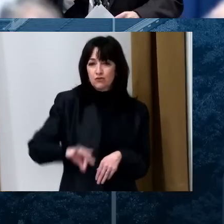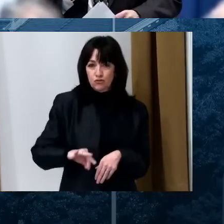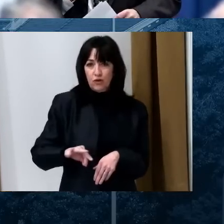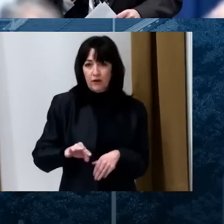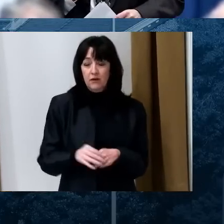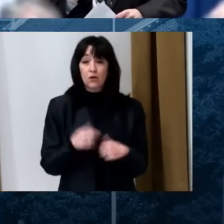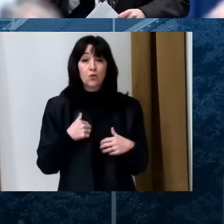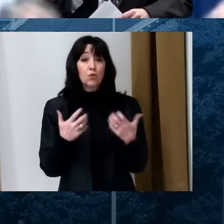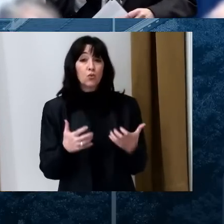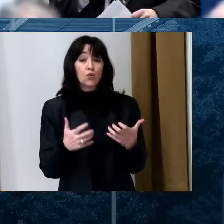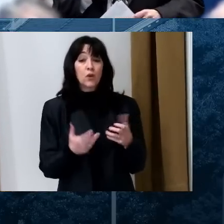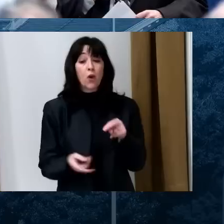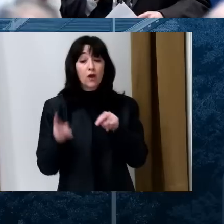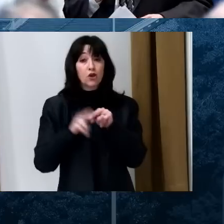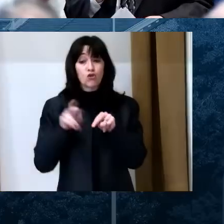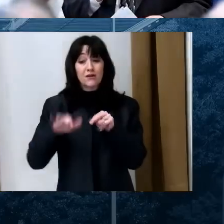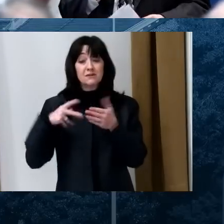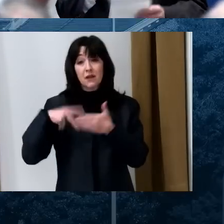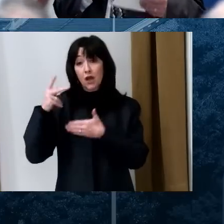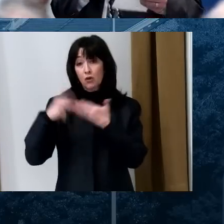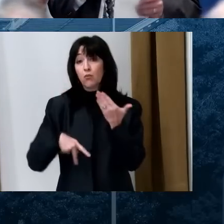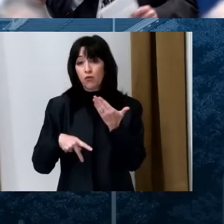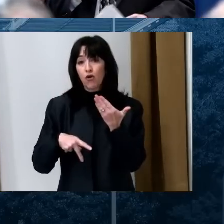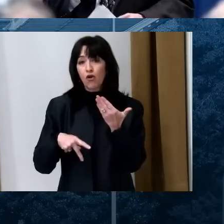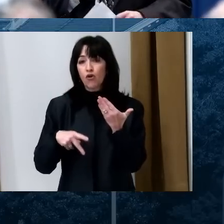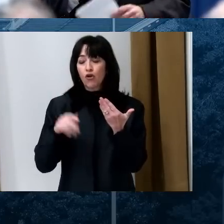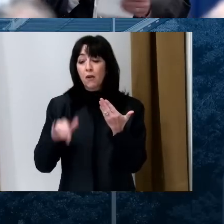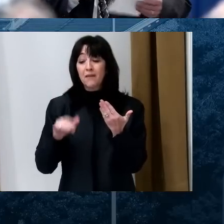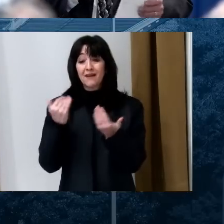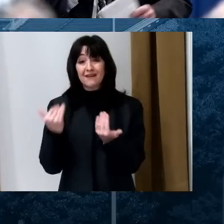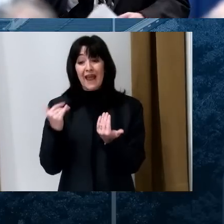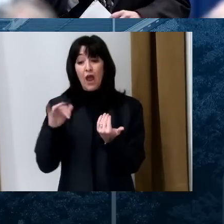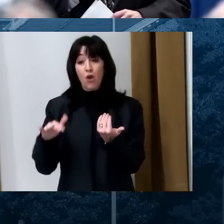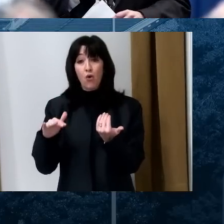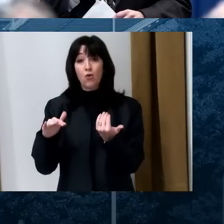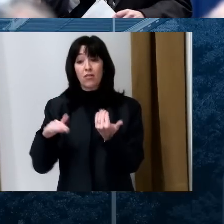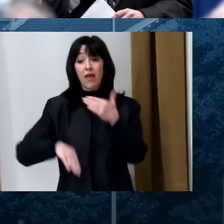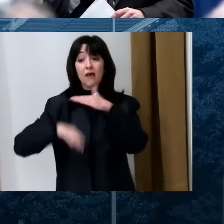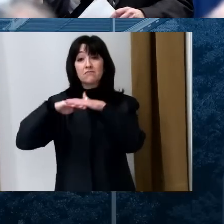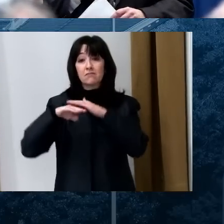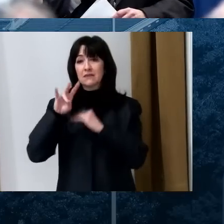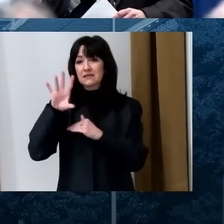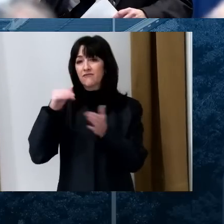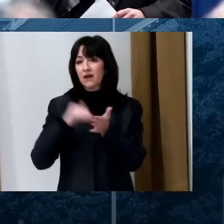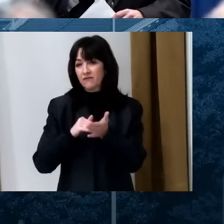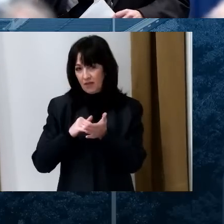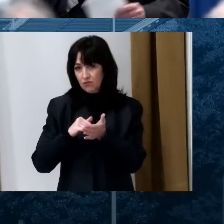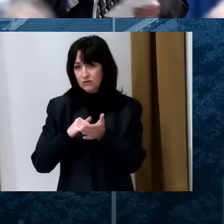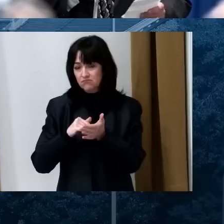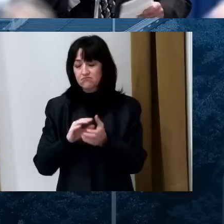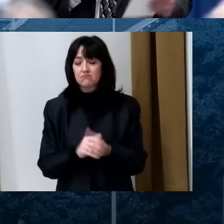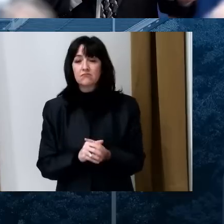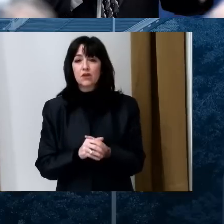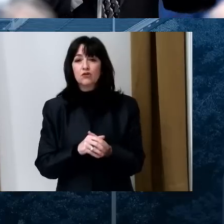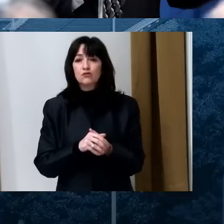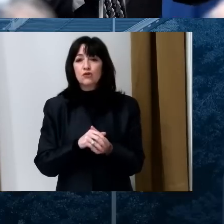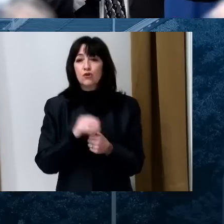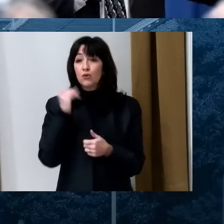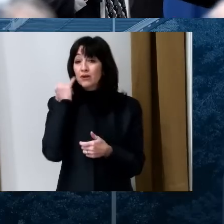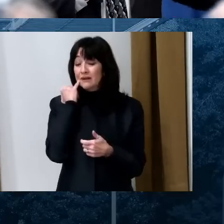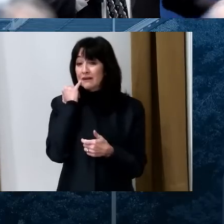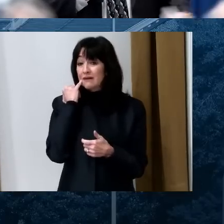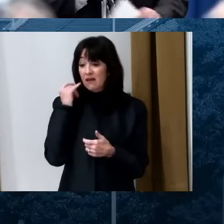by 75% to $5,700, or if you're a joint filer, $11,400, and that would be